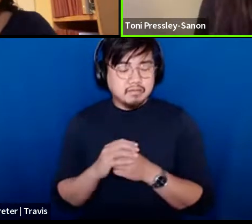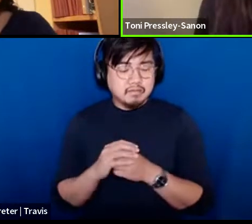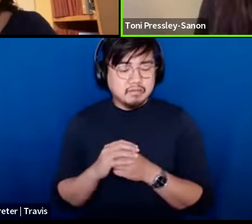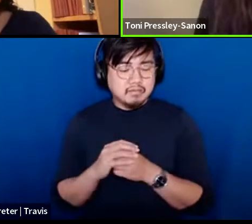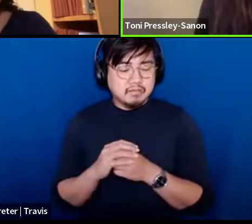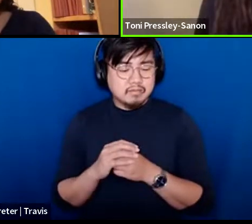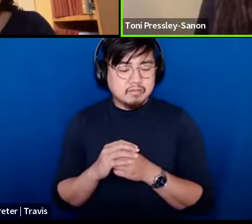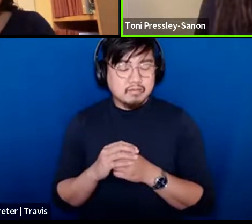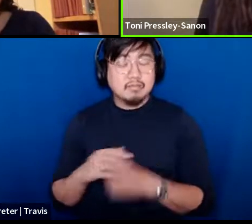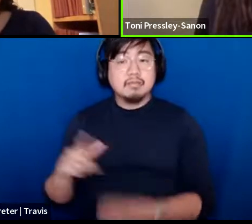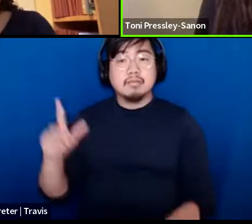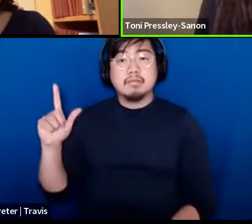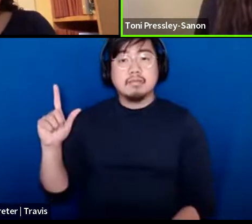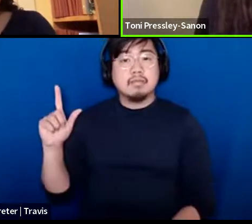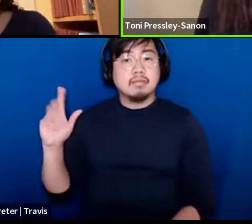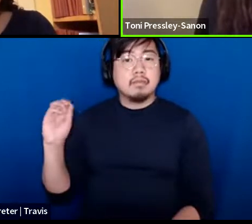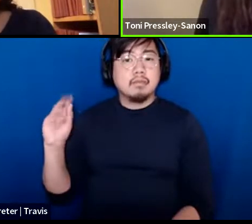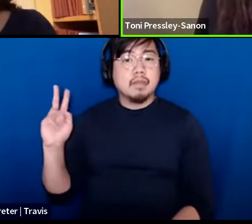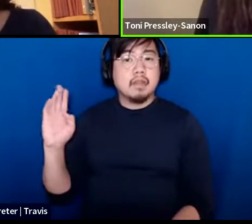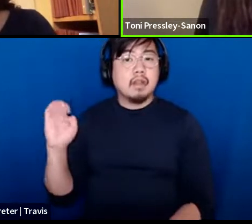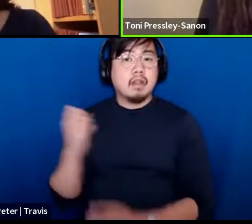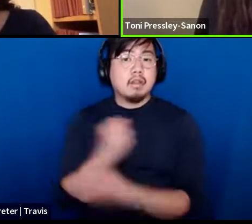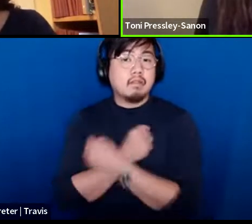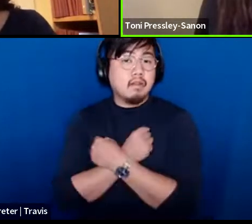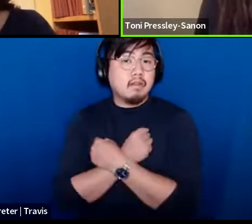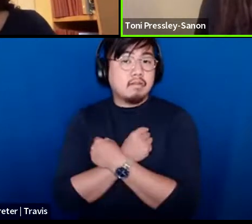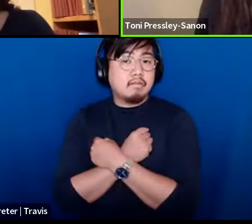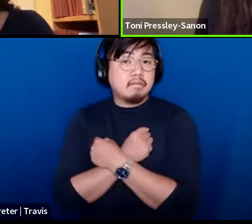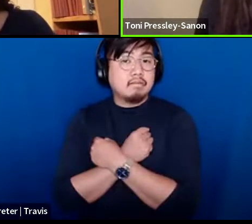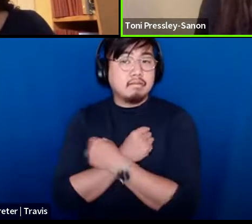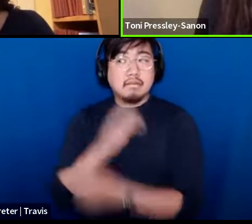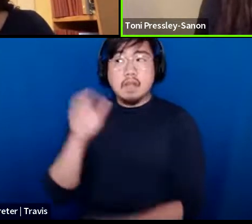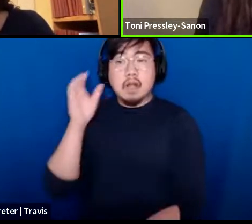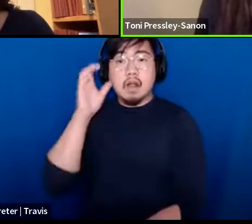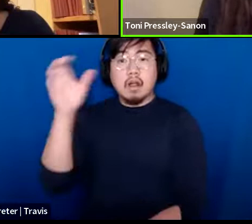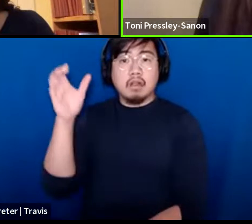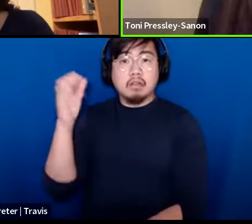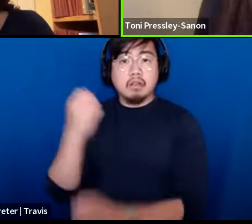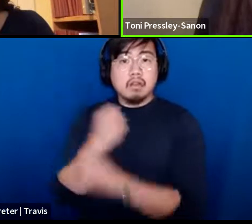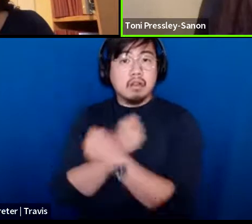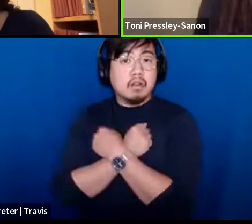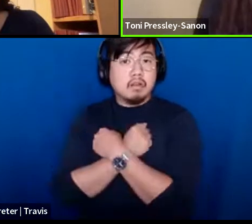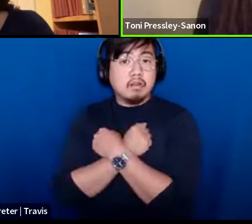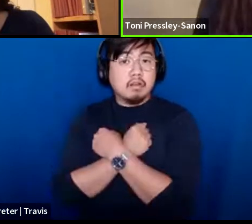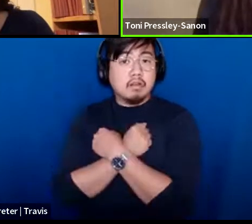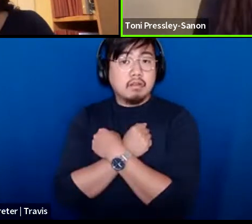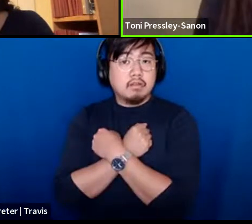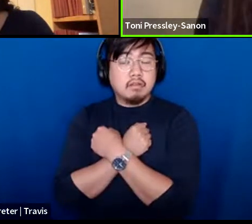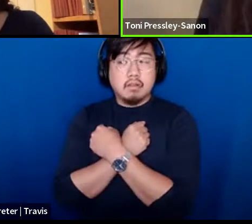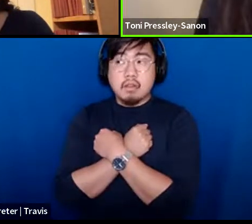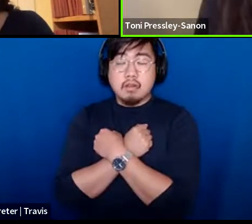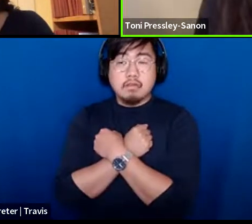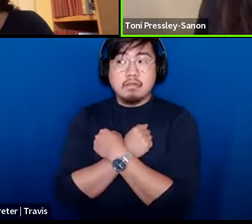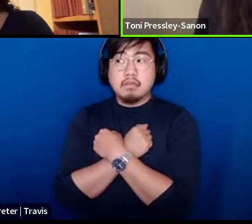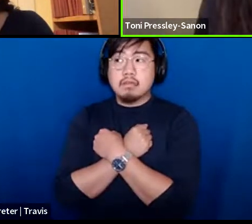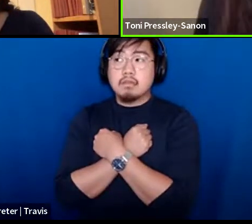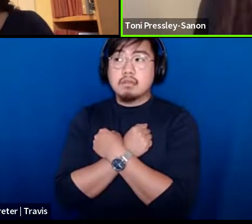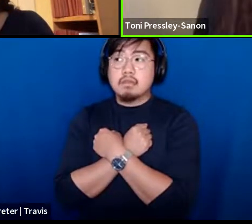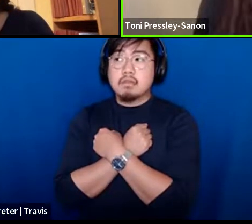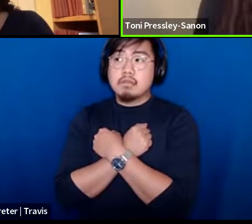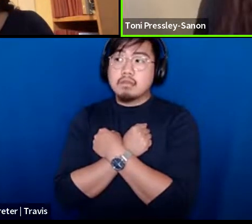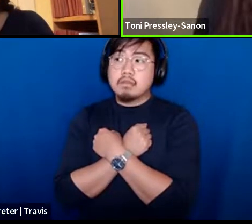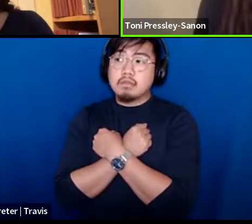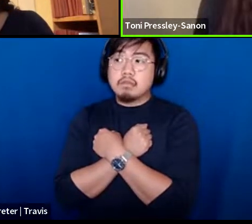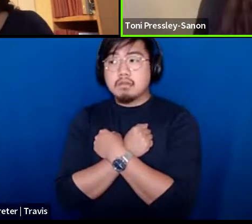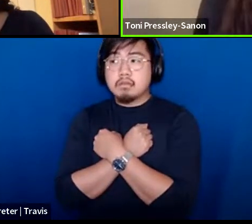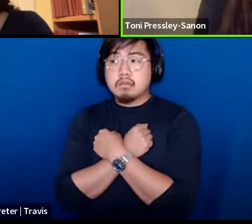love, the idea of love, and I would even say a love ethic, right, that Bell